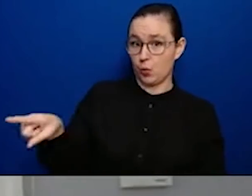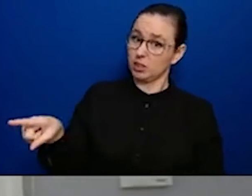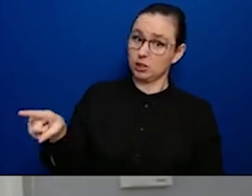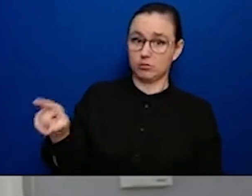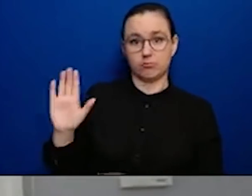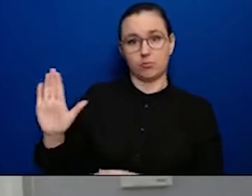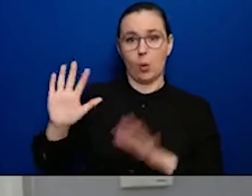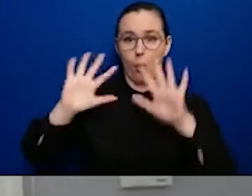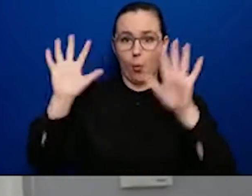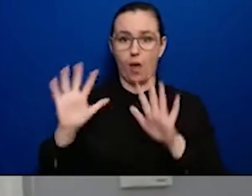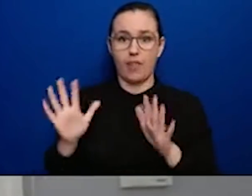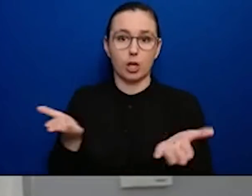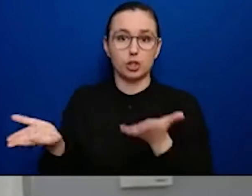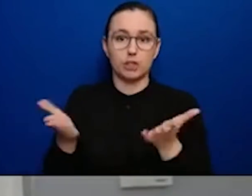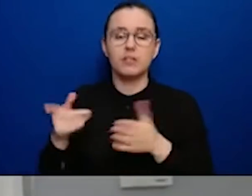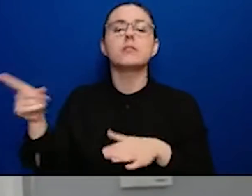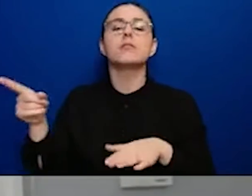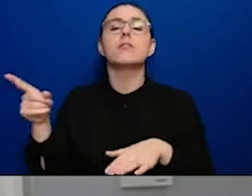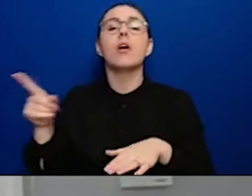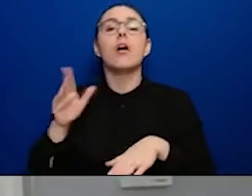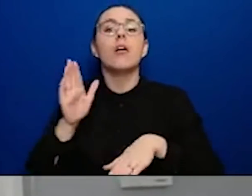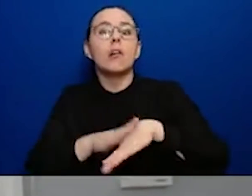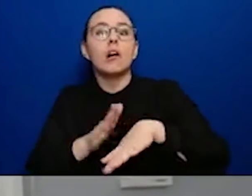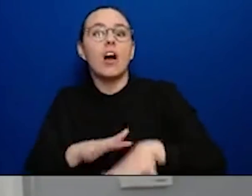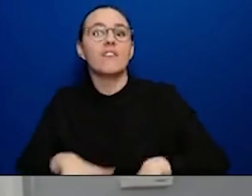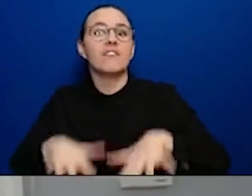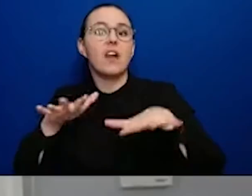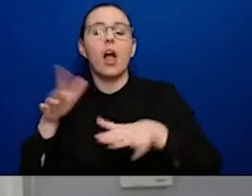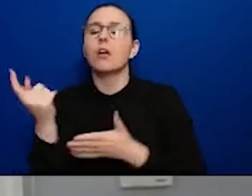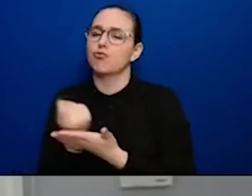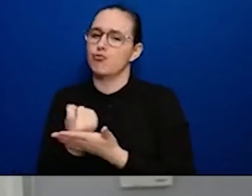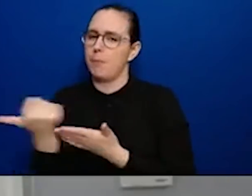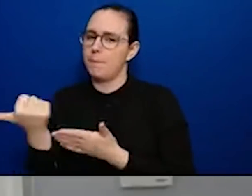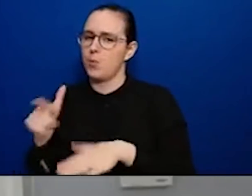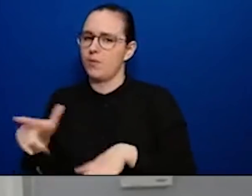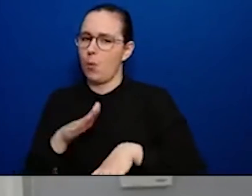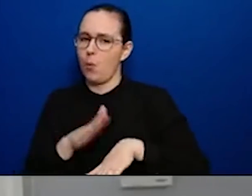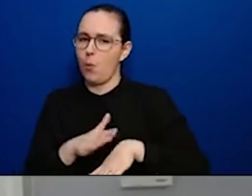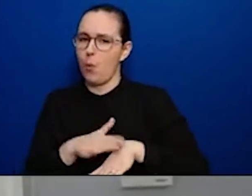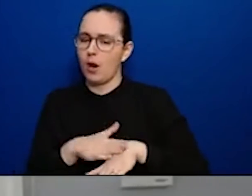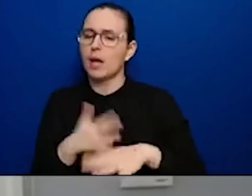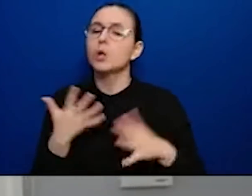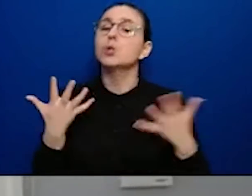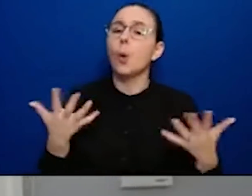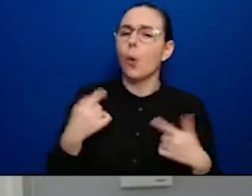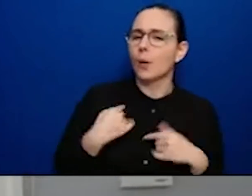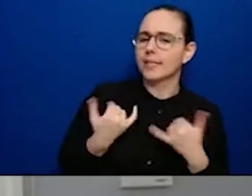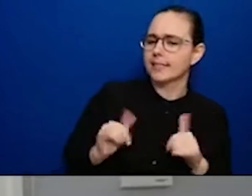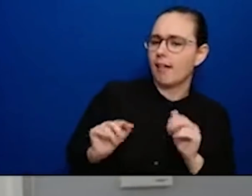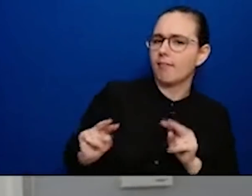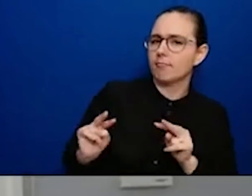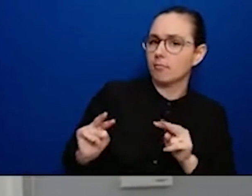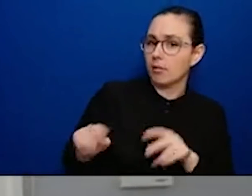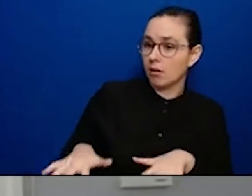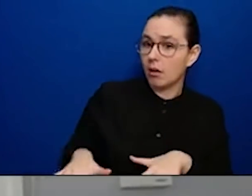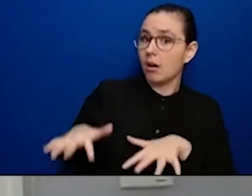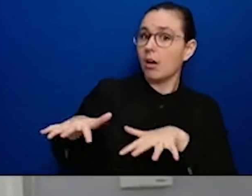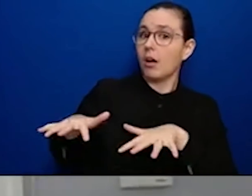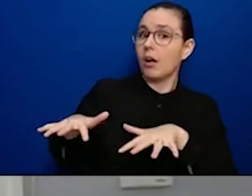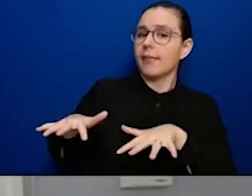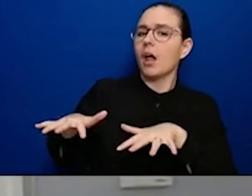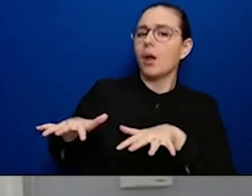as we go through the latter part of today. Through the south coast is really where we've seen quite significant rapid rising of rivers, particularly around